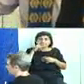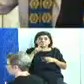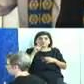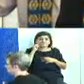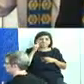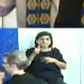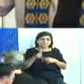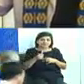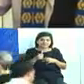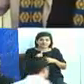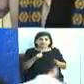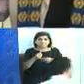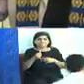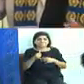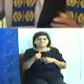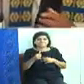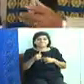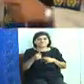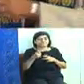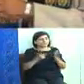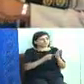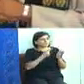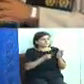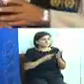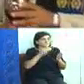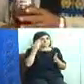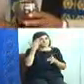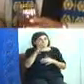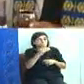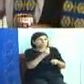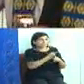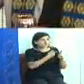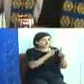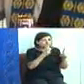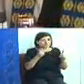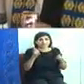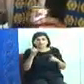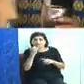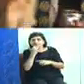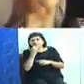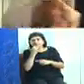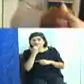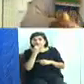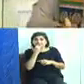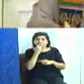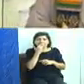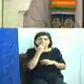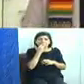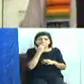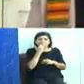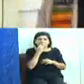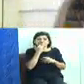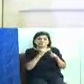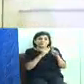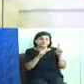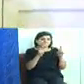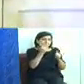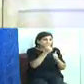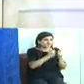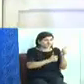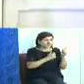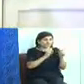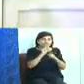tomorrow. And at times I didn't know about the wrong. But at every single